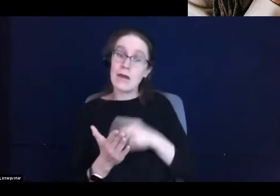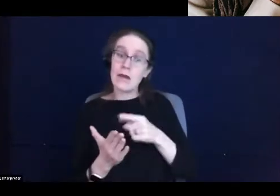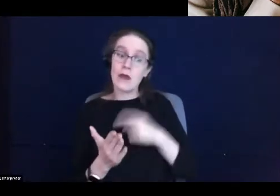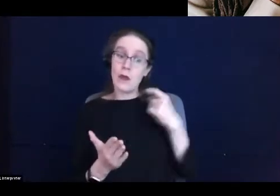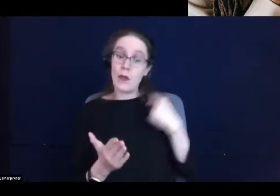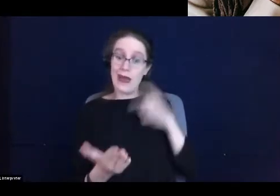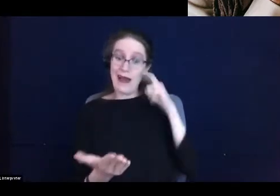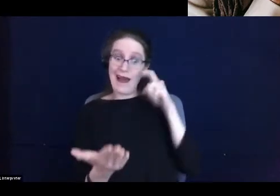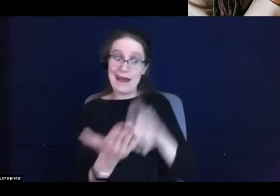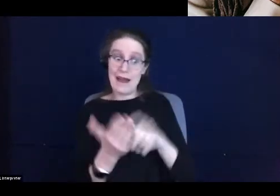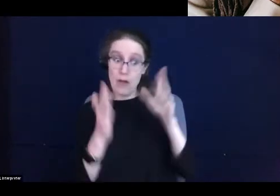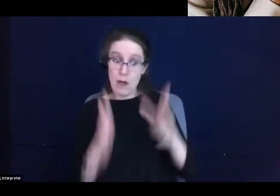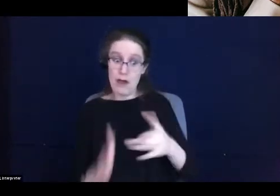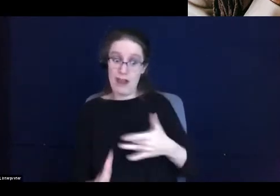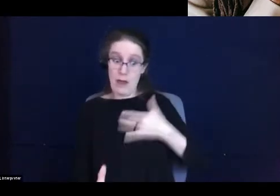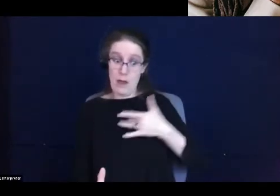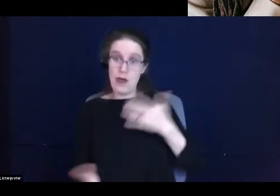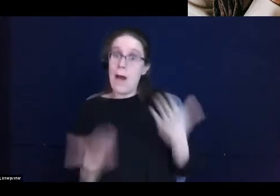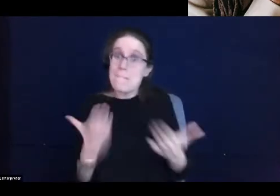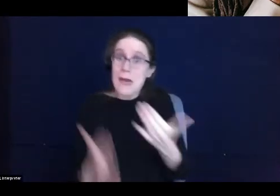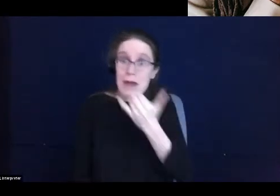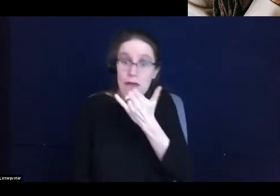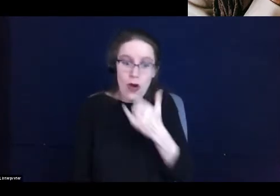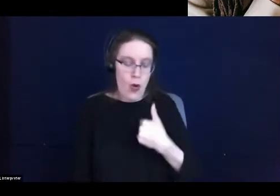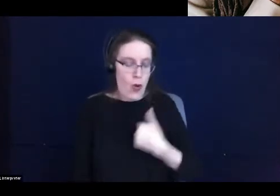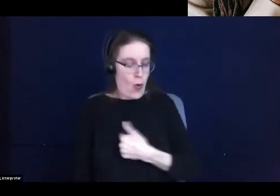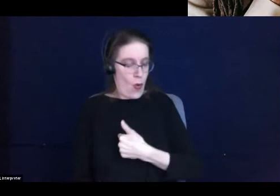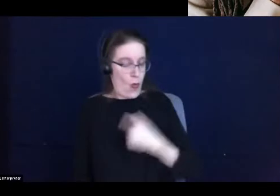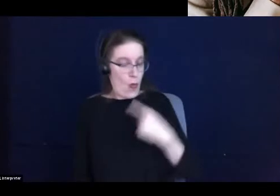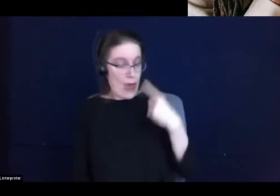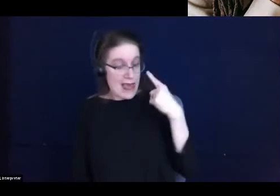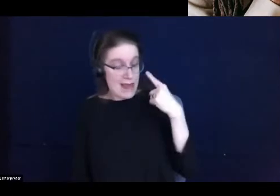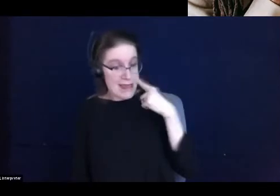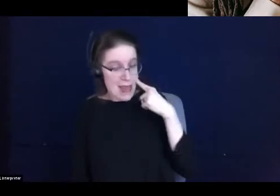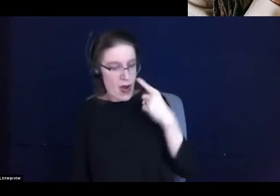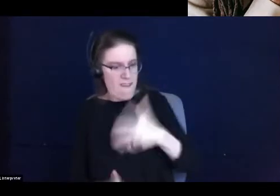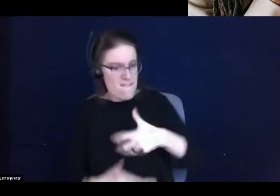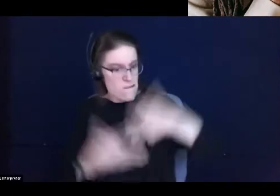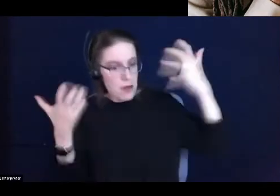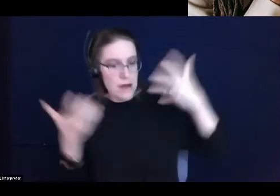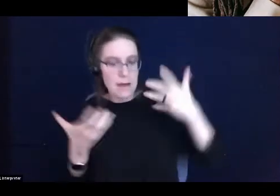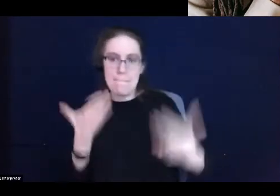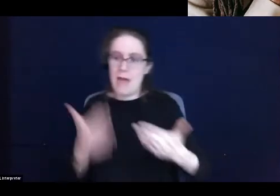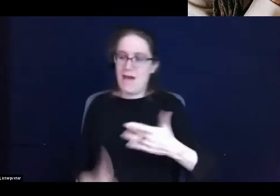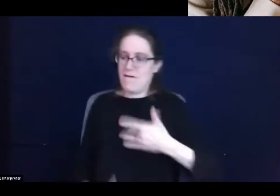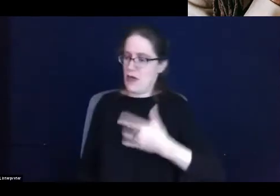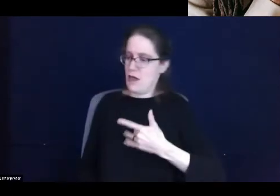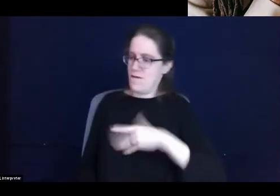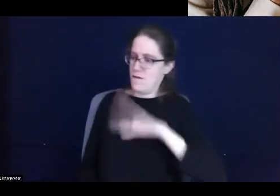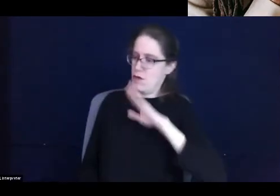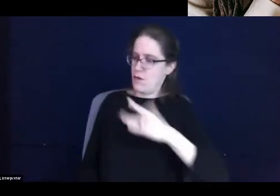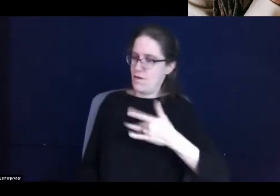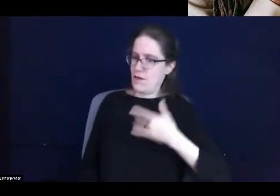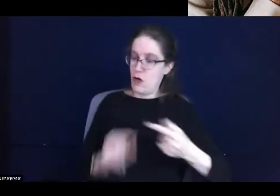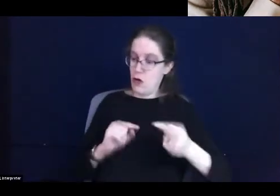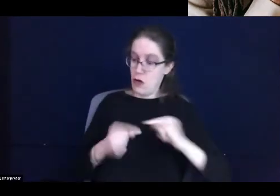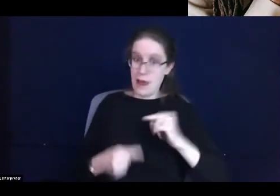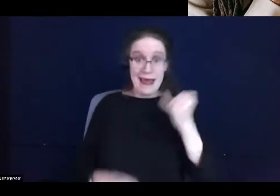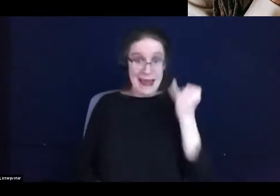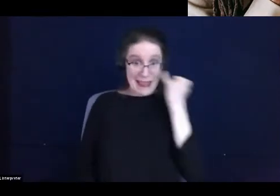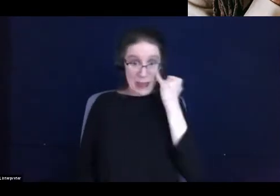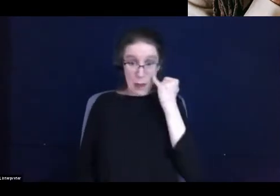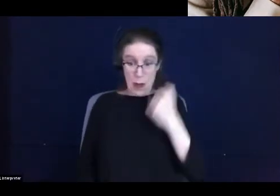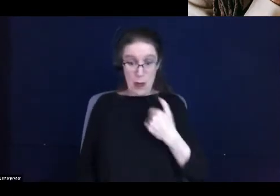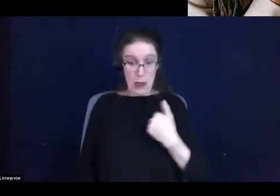wrong. What we think is furious might just be frustrated or hurt. If we're wrong, we need to be able to be patient